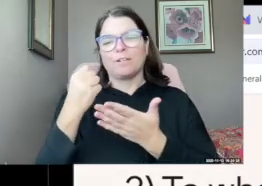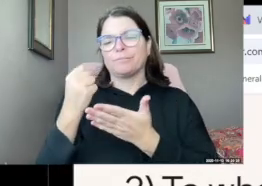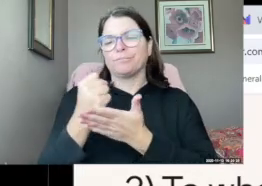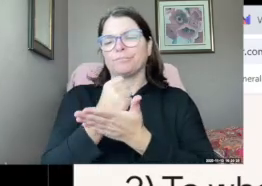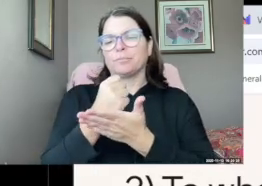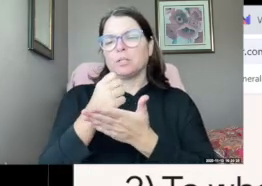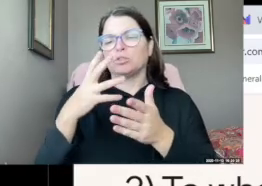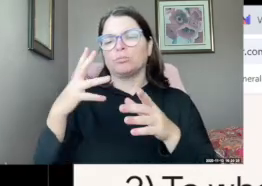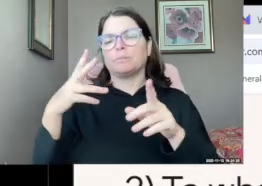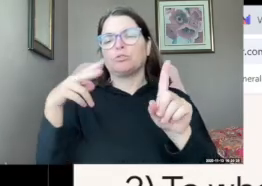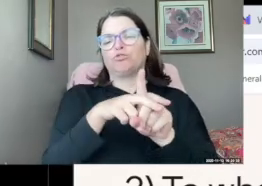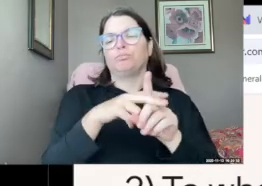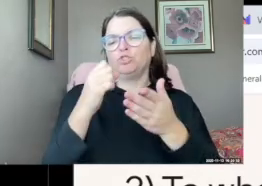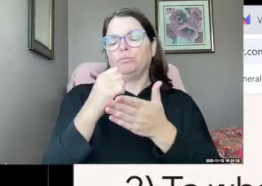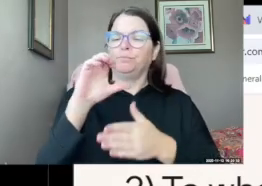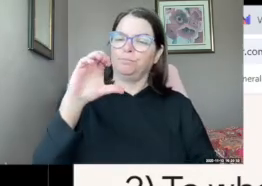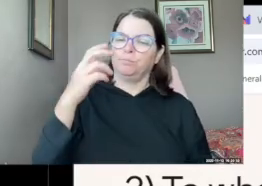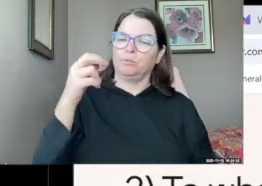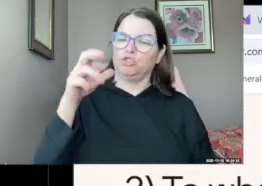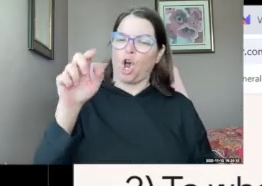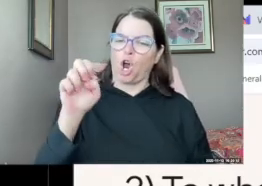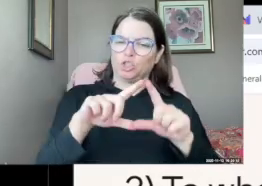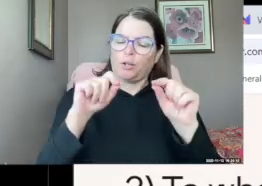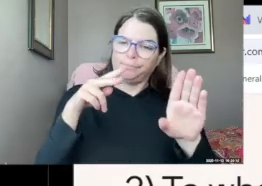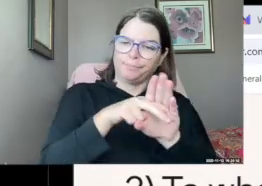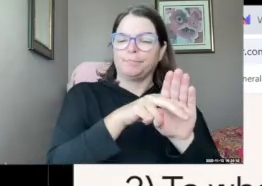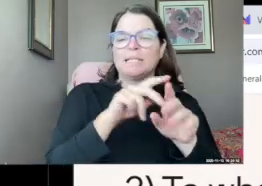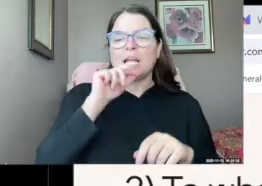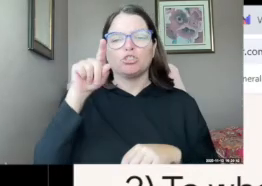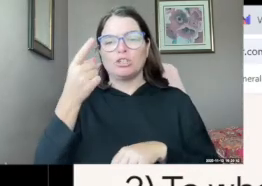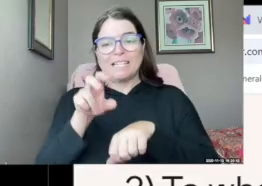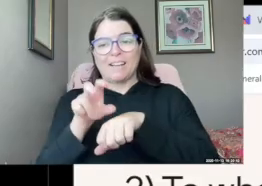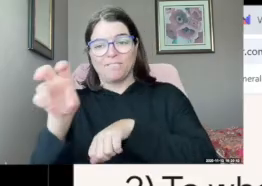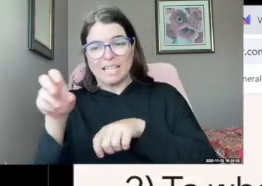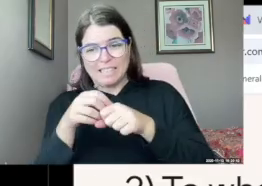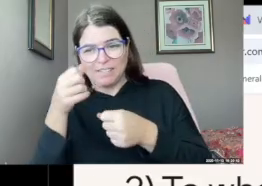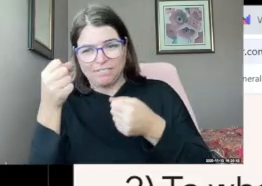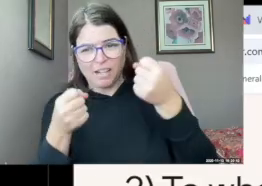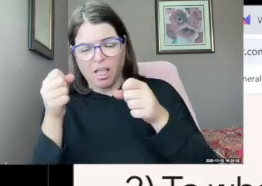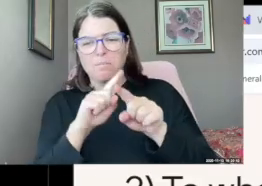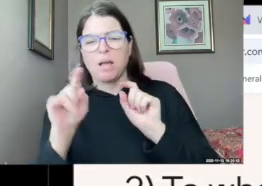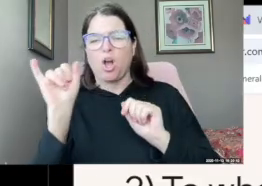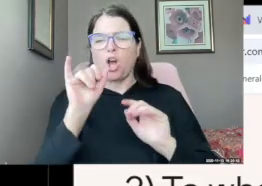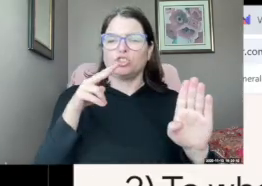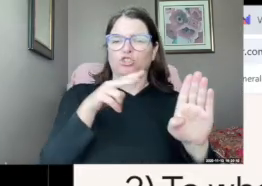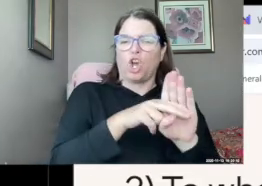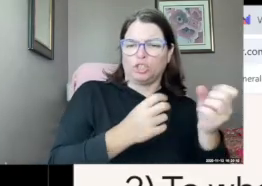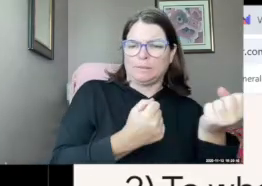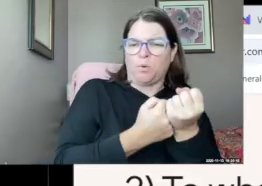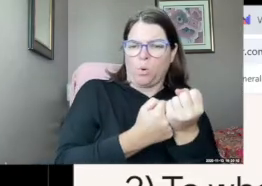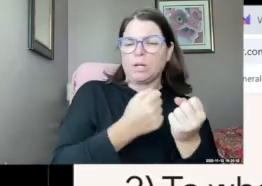includes things like having a charge card come along with it. So not just the price of what it would be to help invest in the